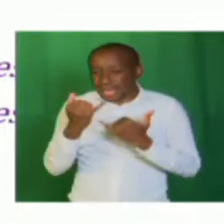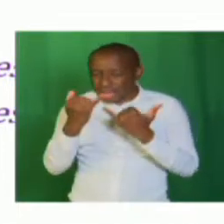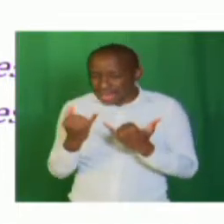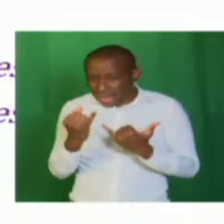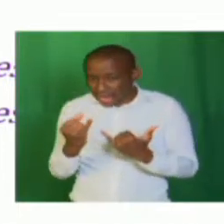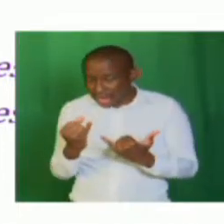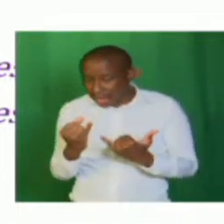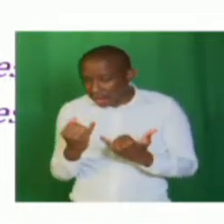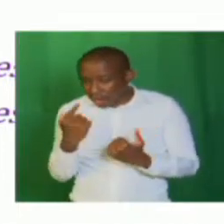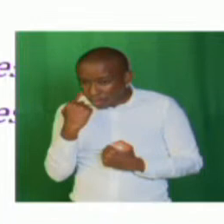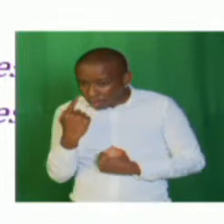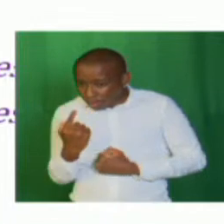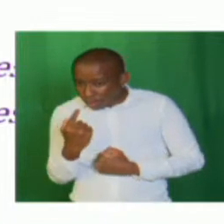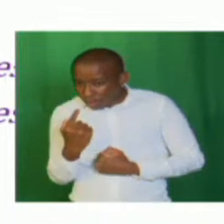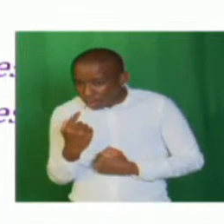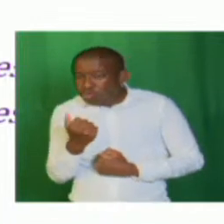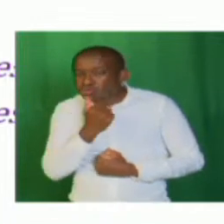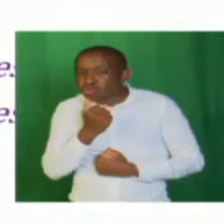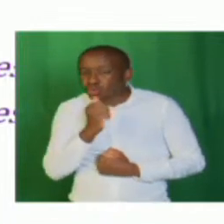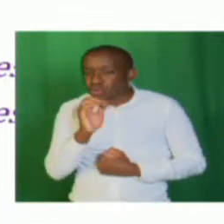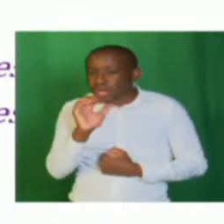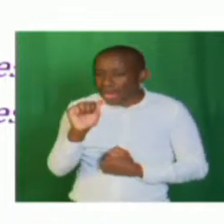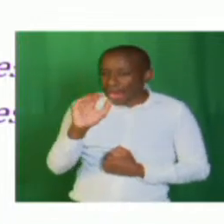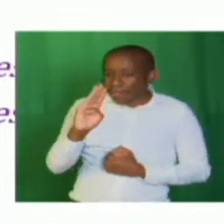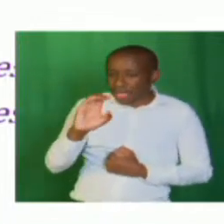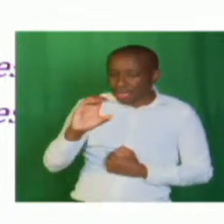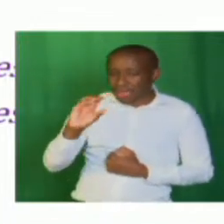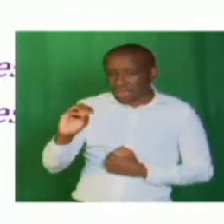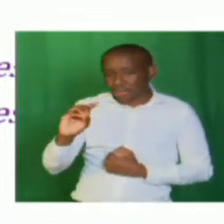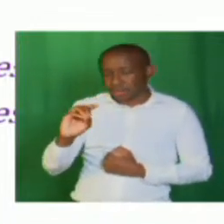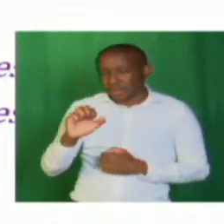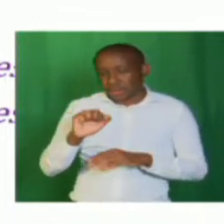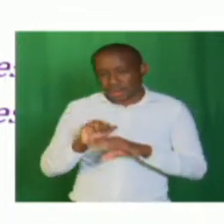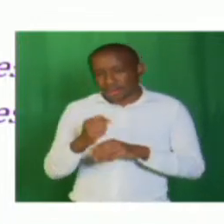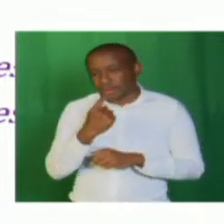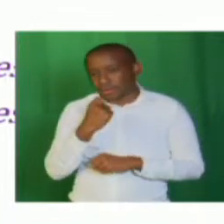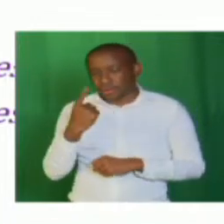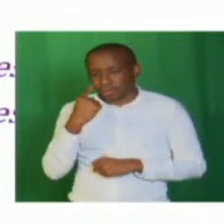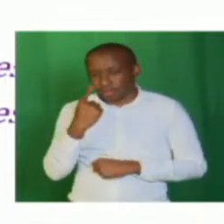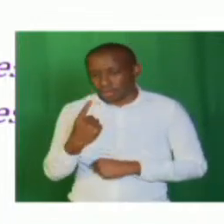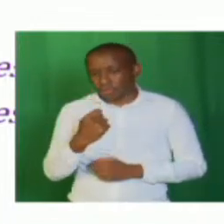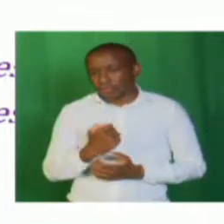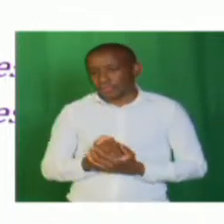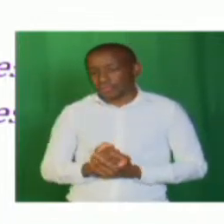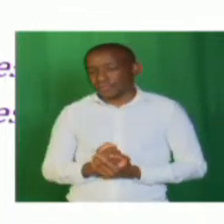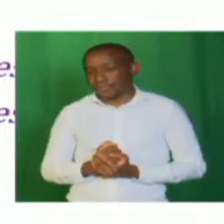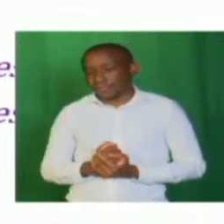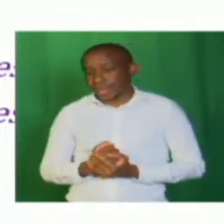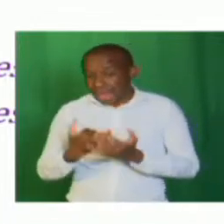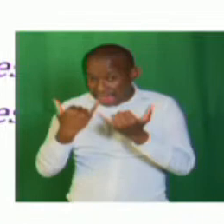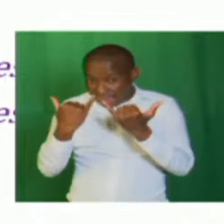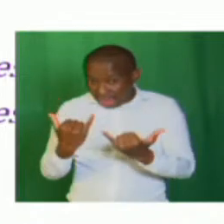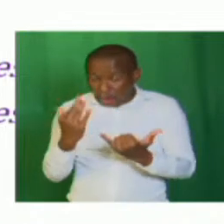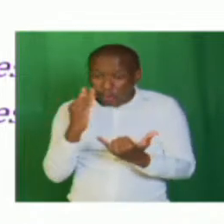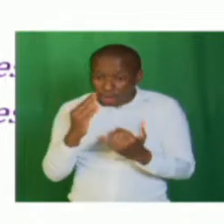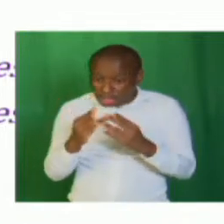the functions, we can just use these letters, the names. So here, when we are solving,